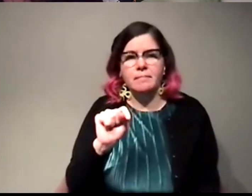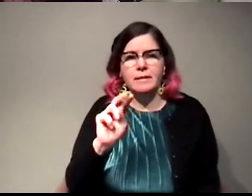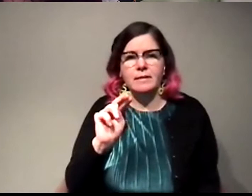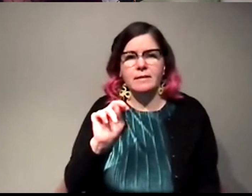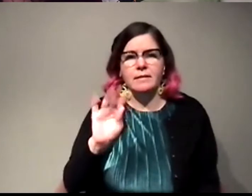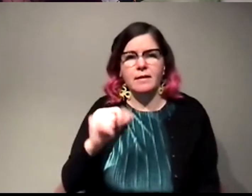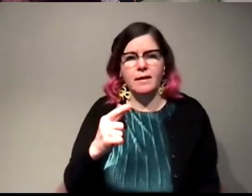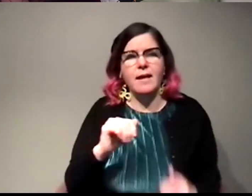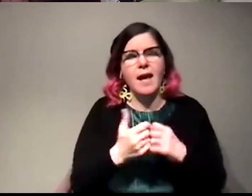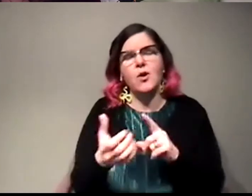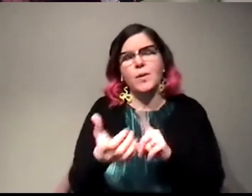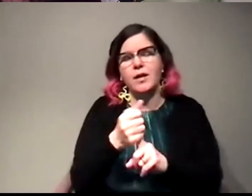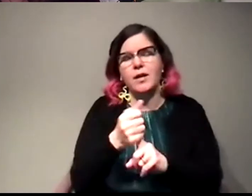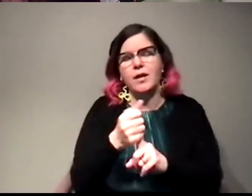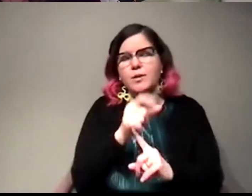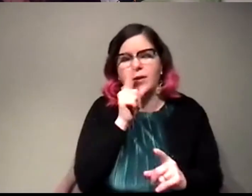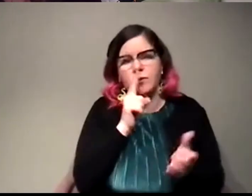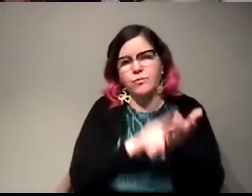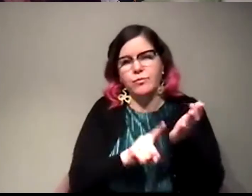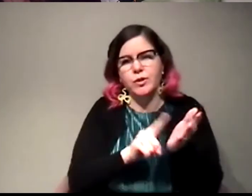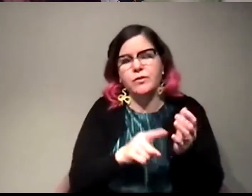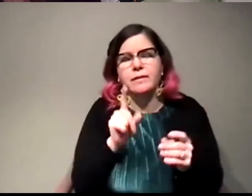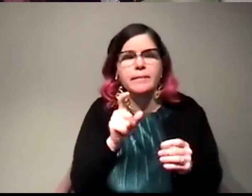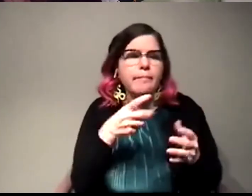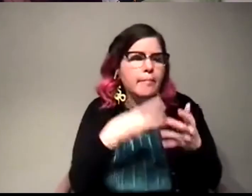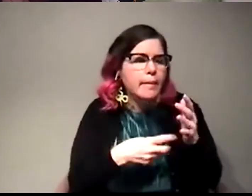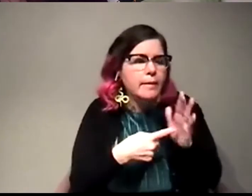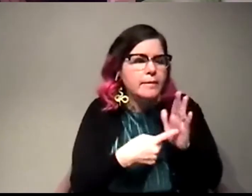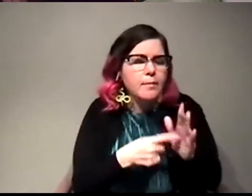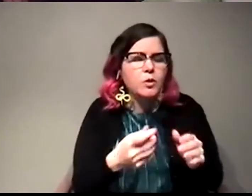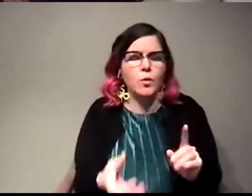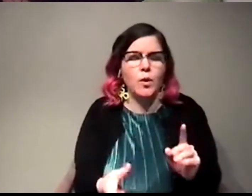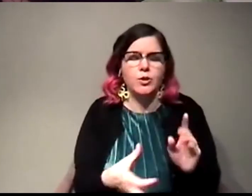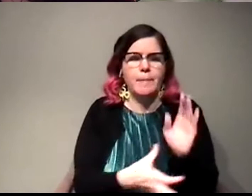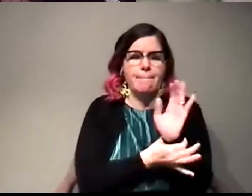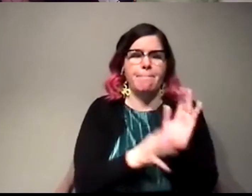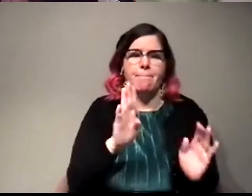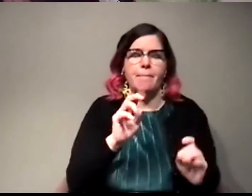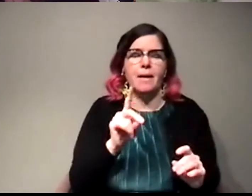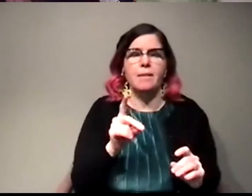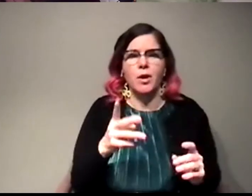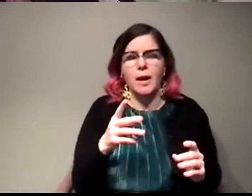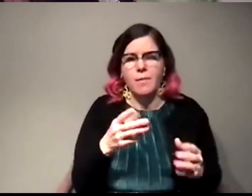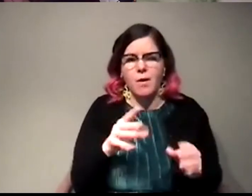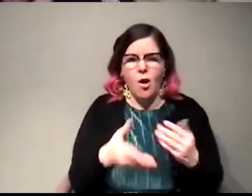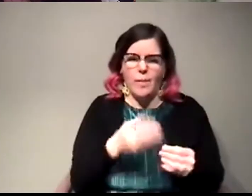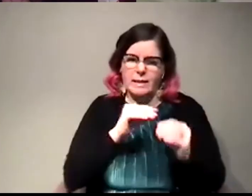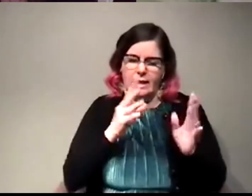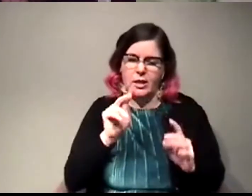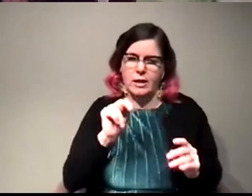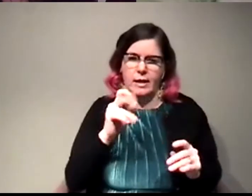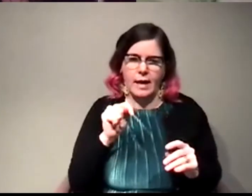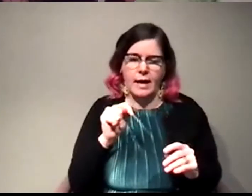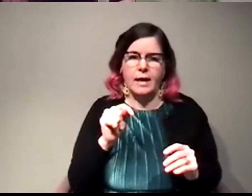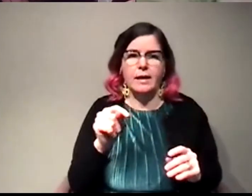capture birds for research if you need something like blood samples or you're trying to band them. So you put up these really transparent nets and the birds will fly into them. You can remove